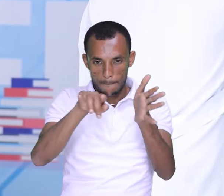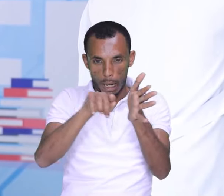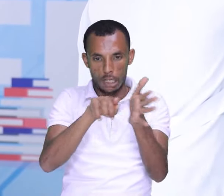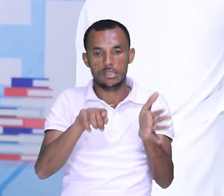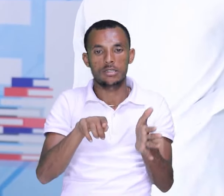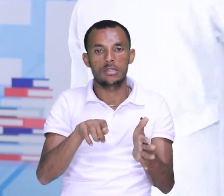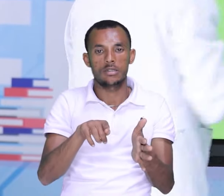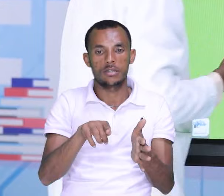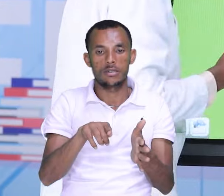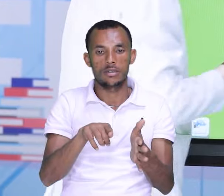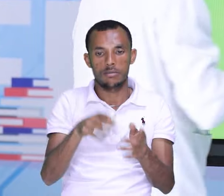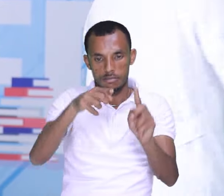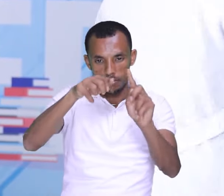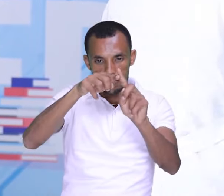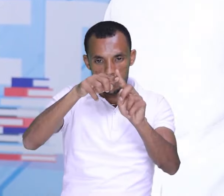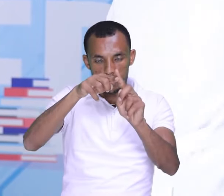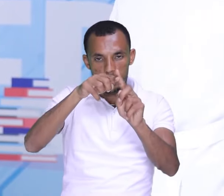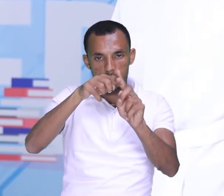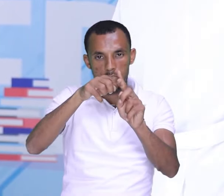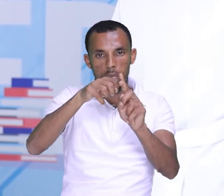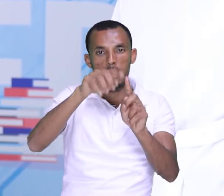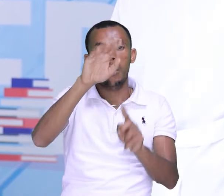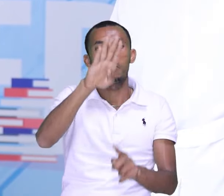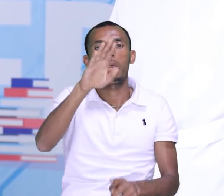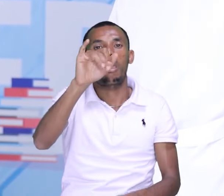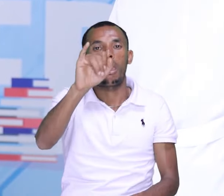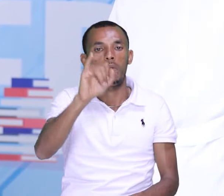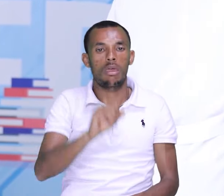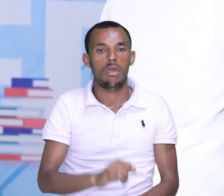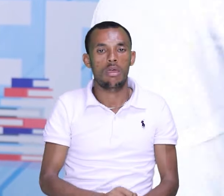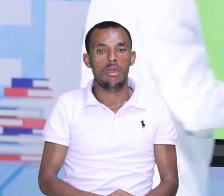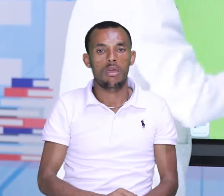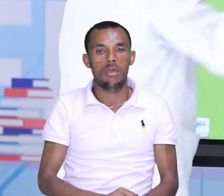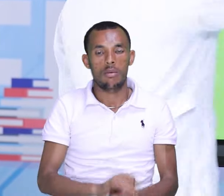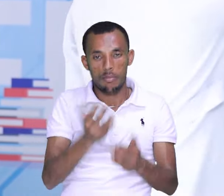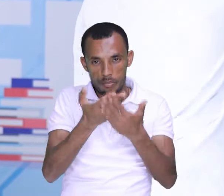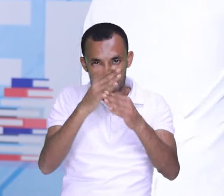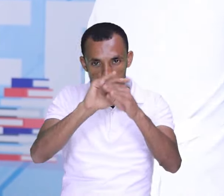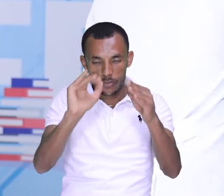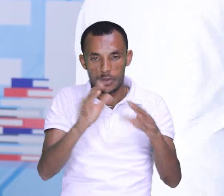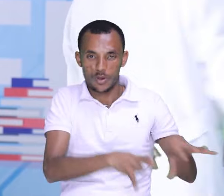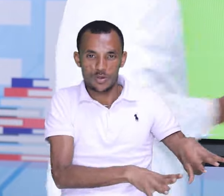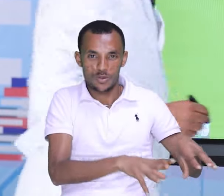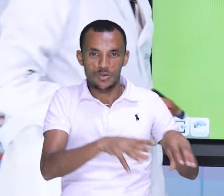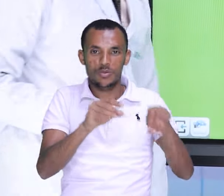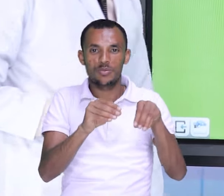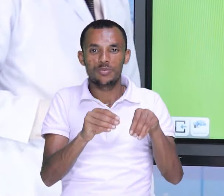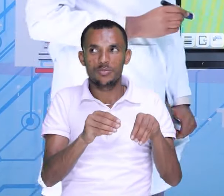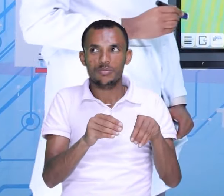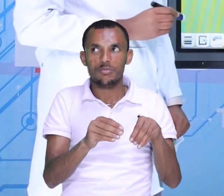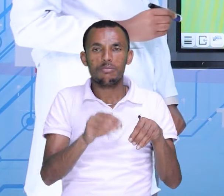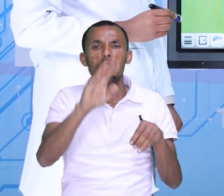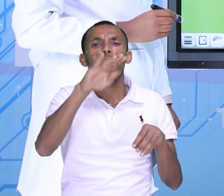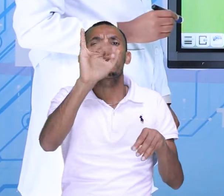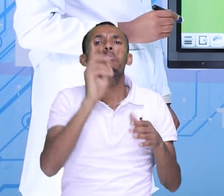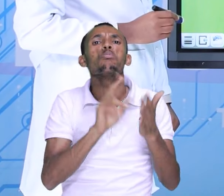minus plus Bi. By the way, students, what is